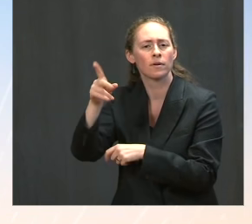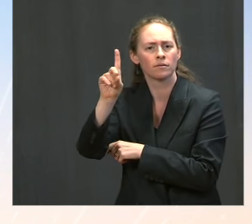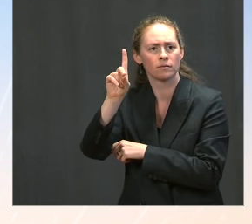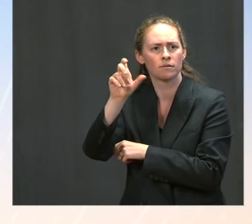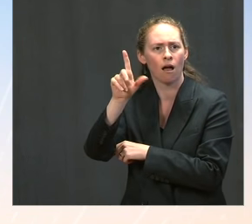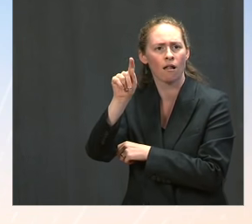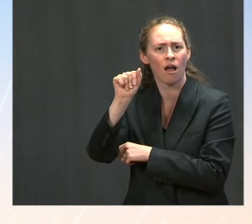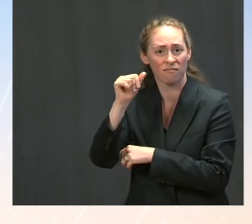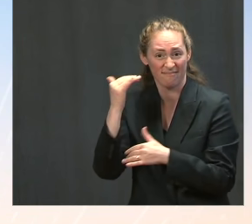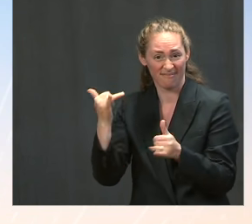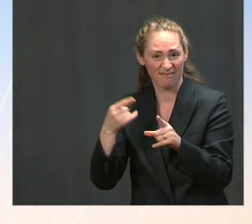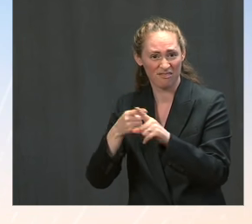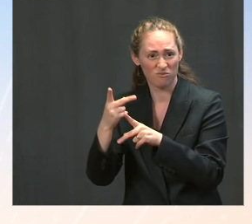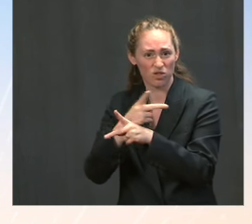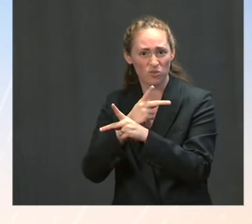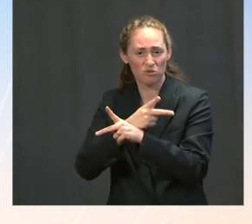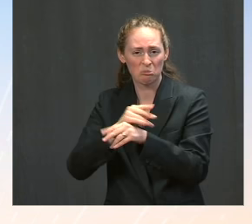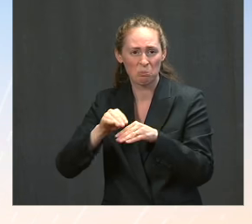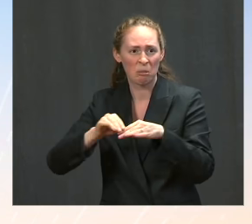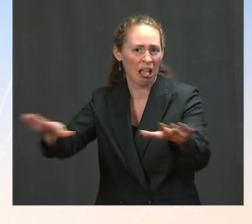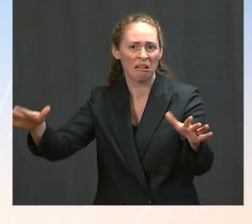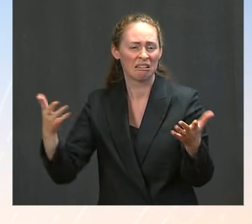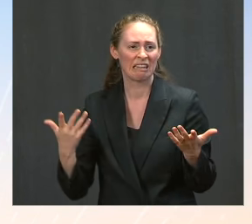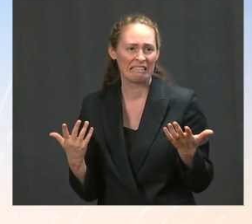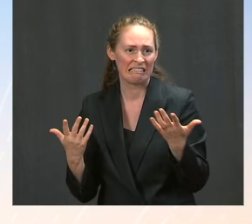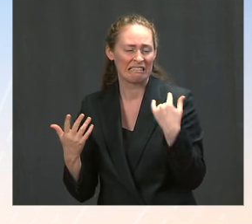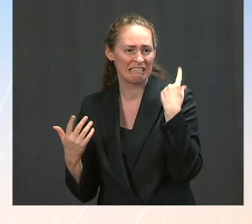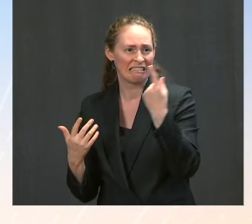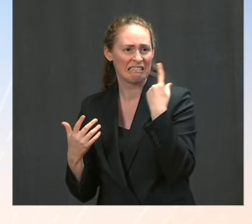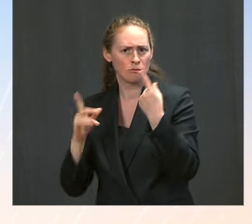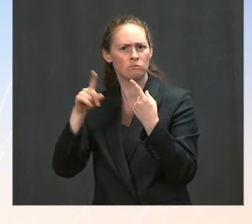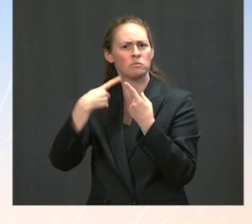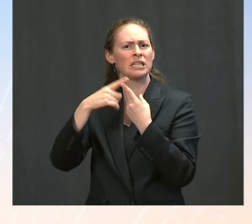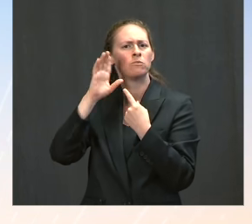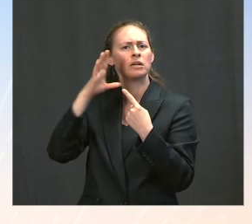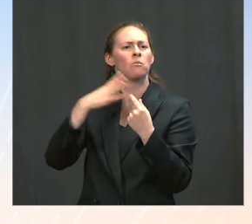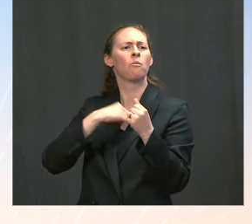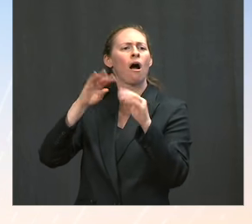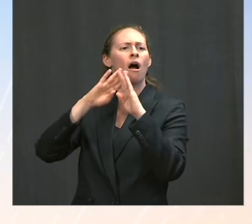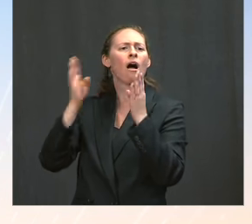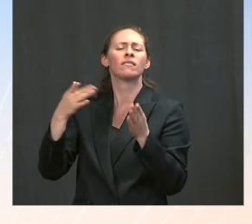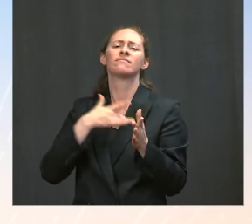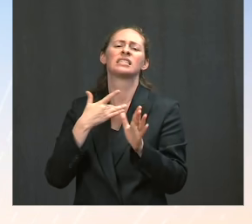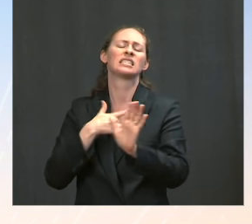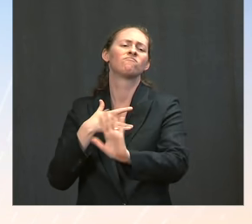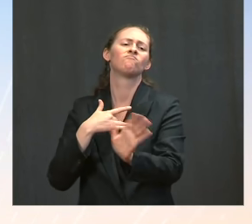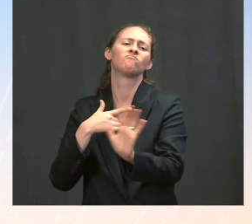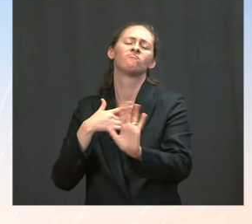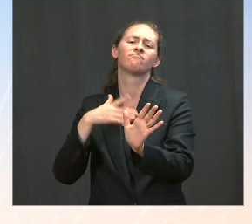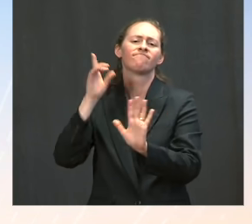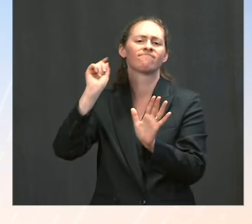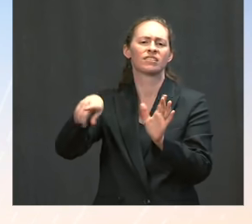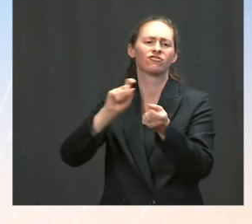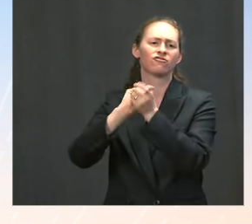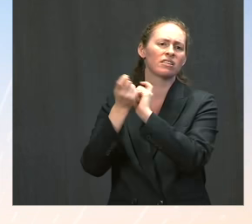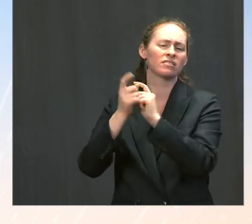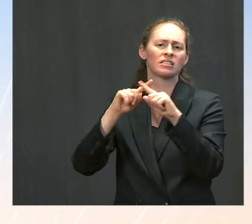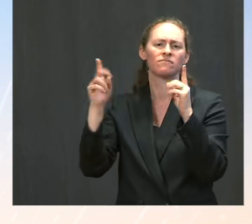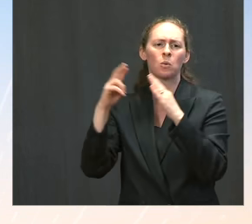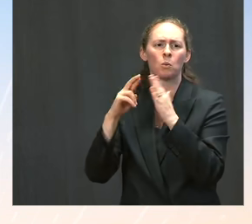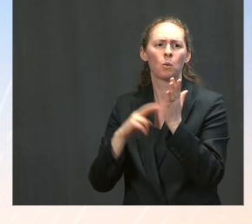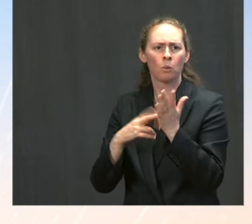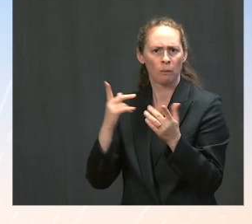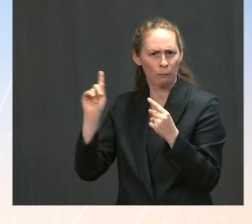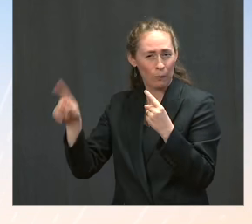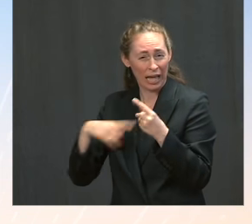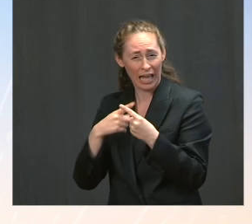efficiency. At what point would the White House reconsider the protocols for the president and for administration officials? Well, we're guided by the public